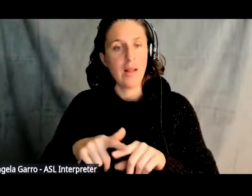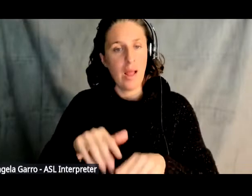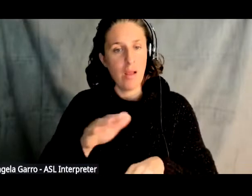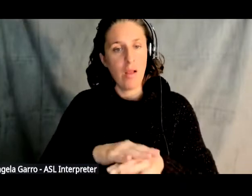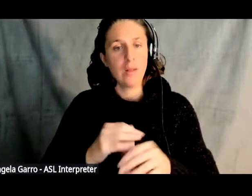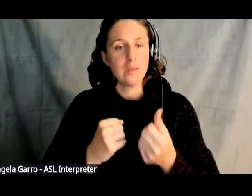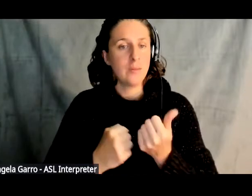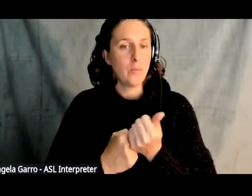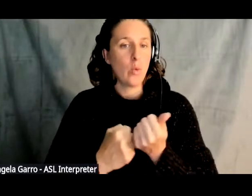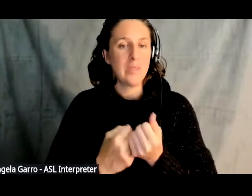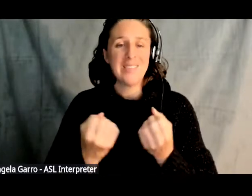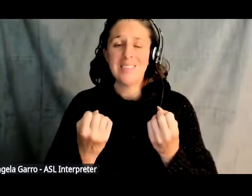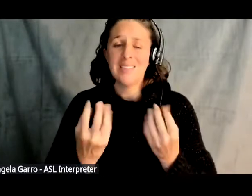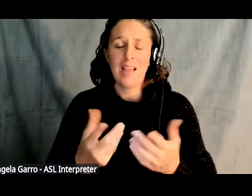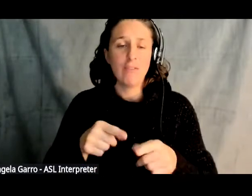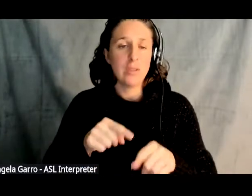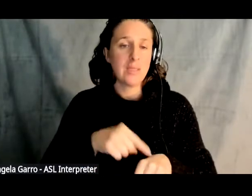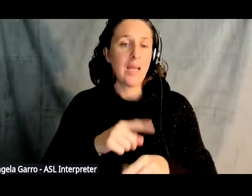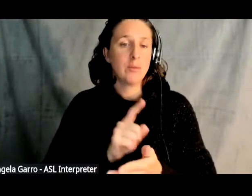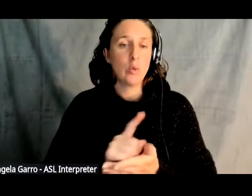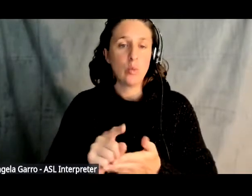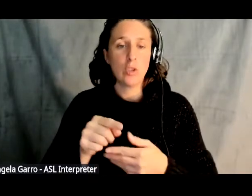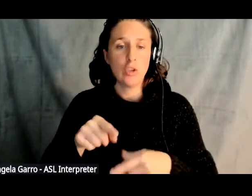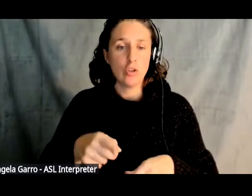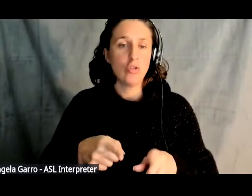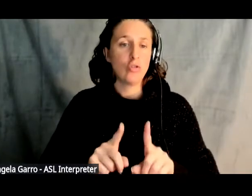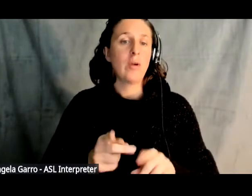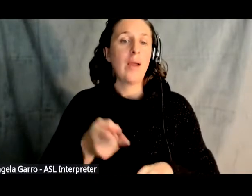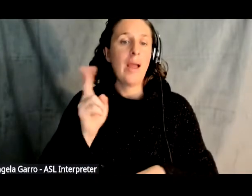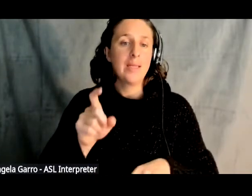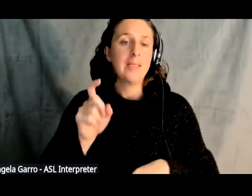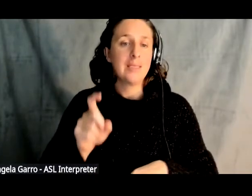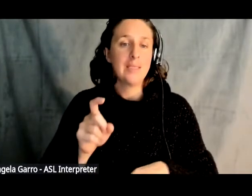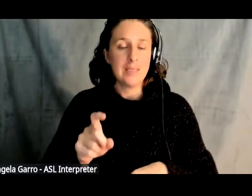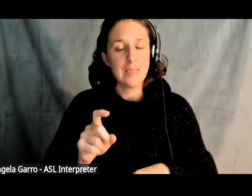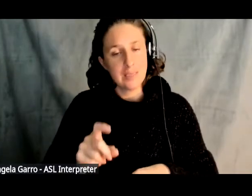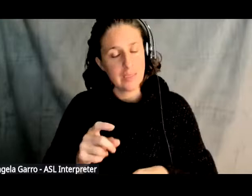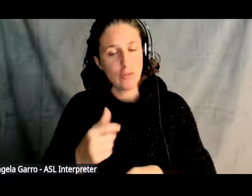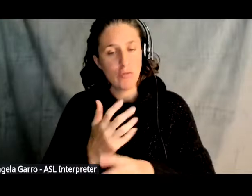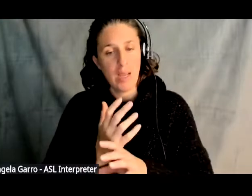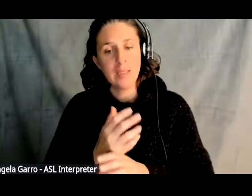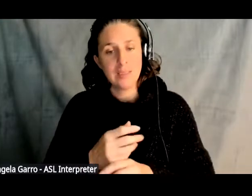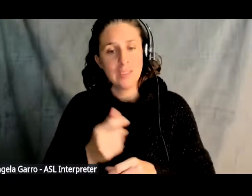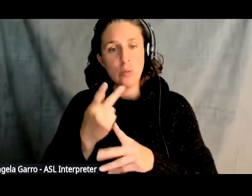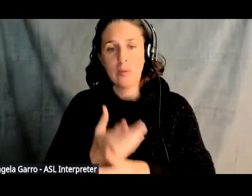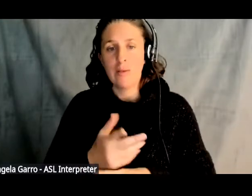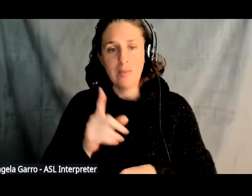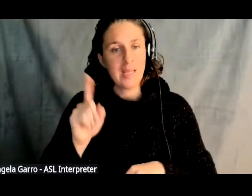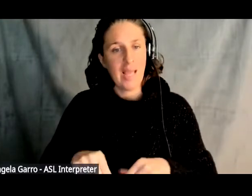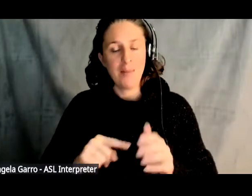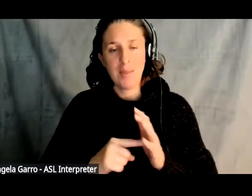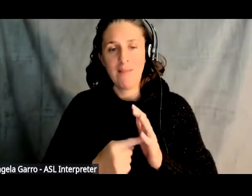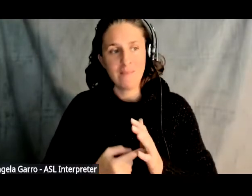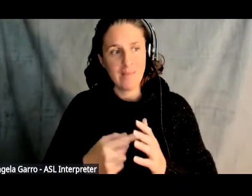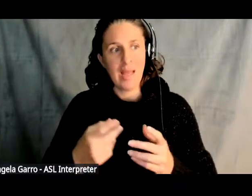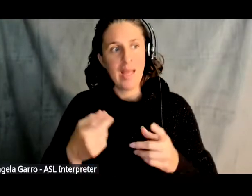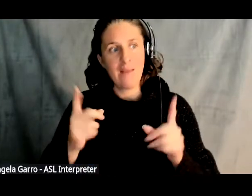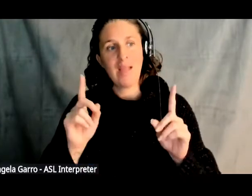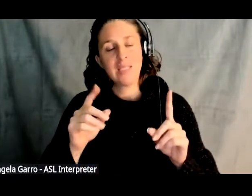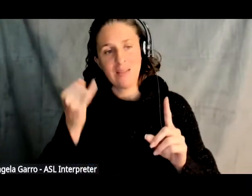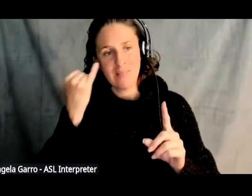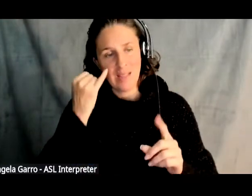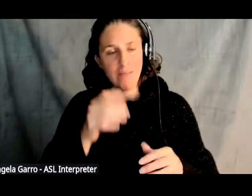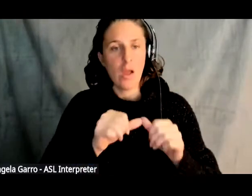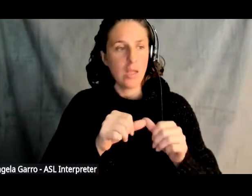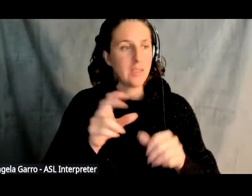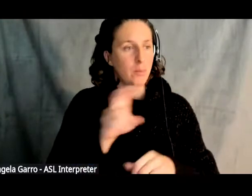support several times a week during high-need crisis. A supervisor can't be effective if they're constantly moving between sites